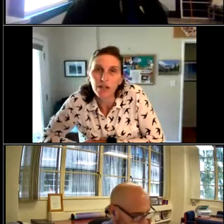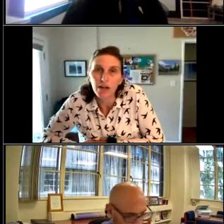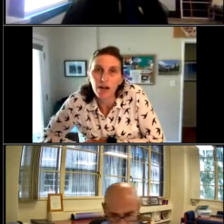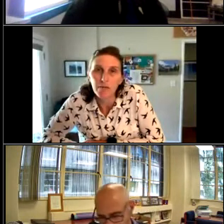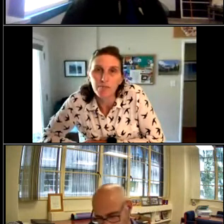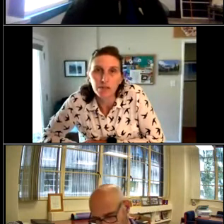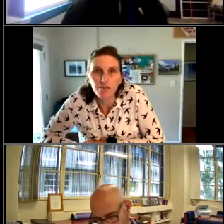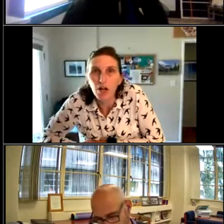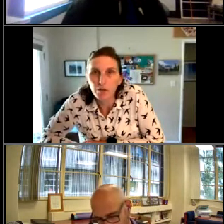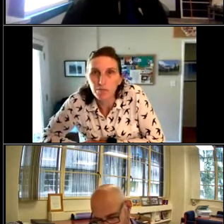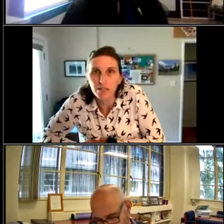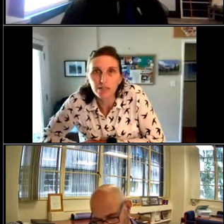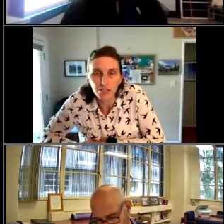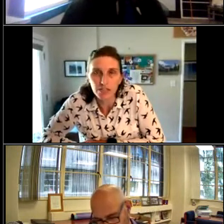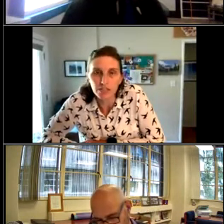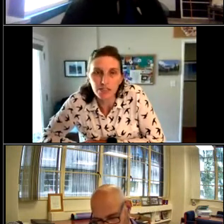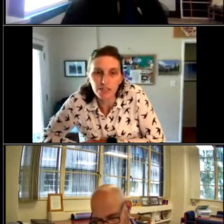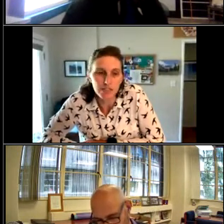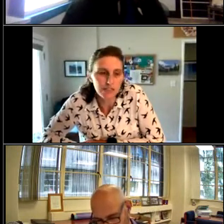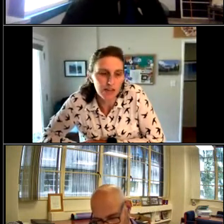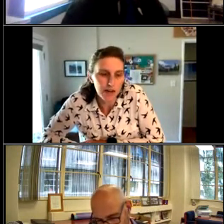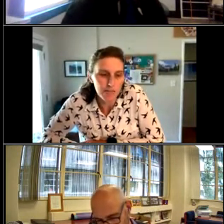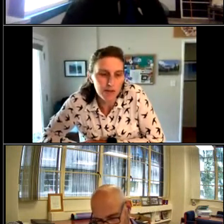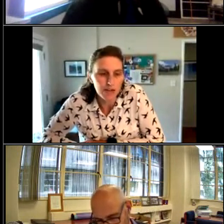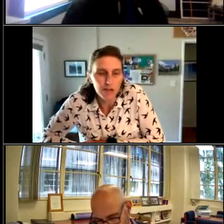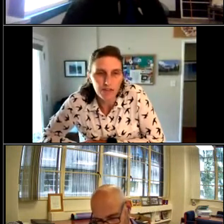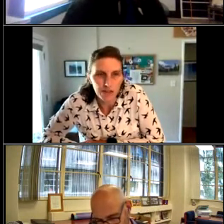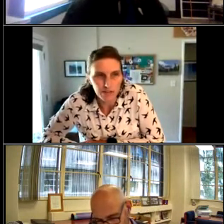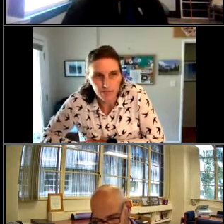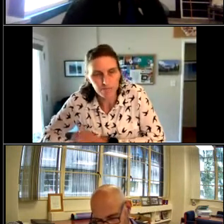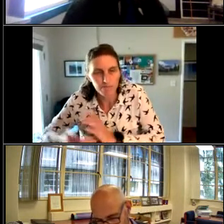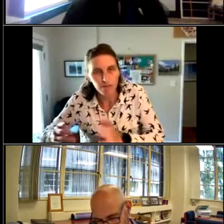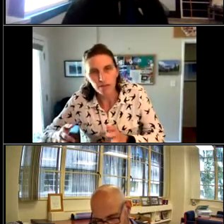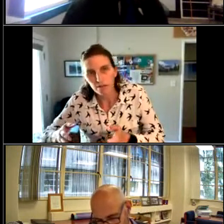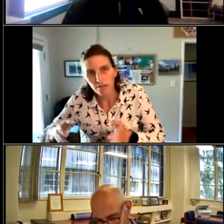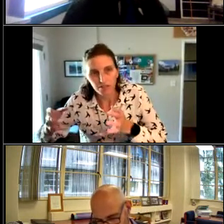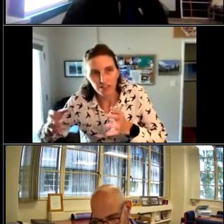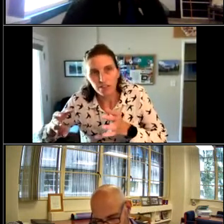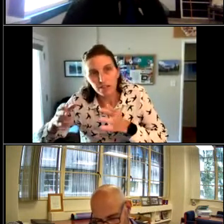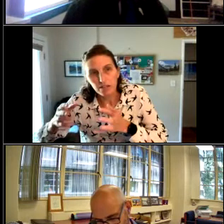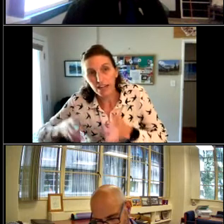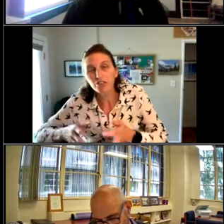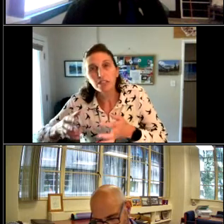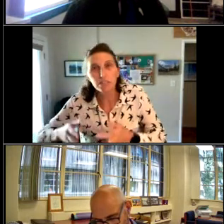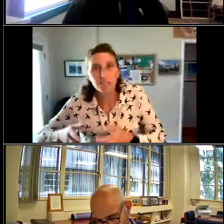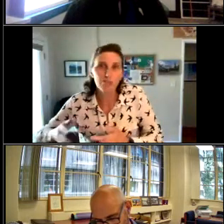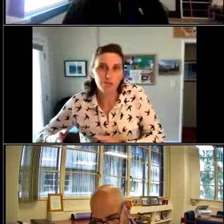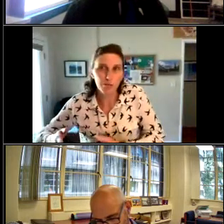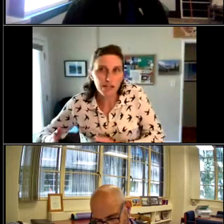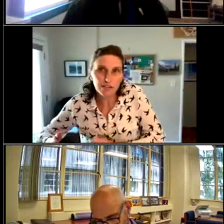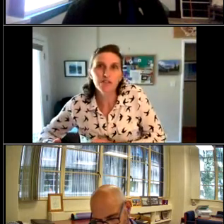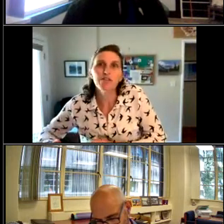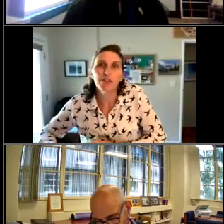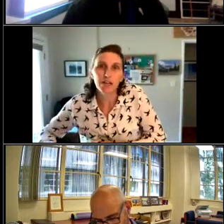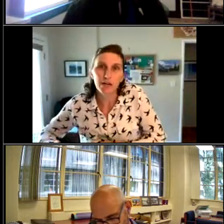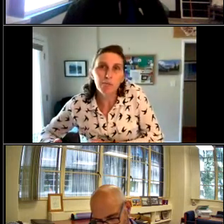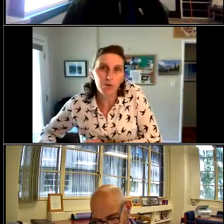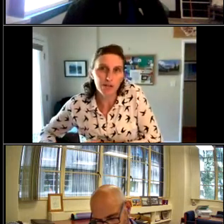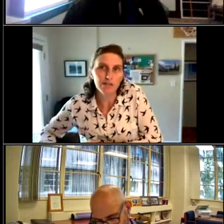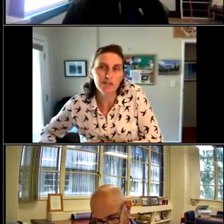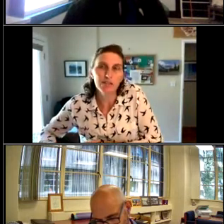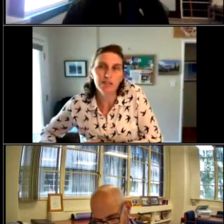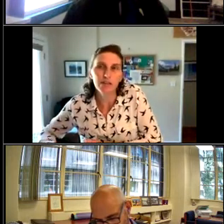forward in follow-up to the sessions is the Caltrans district directors are